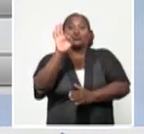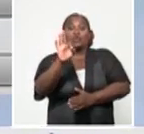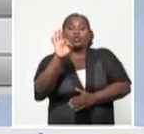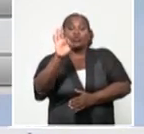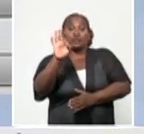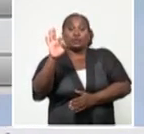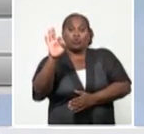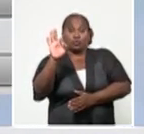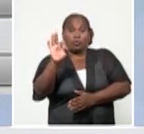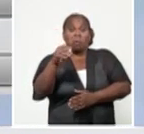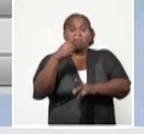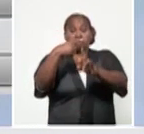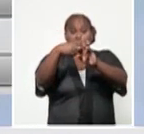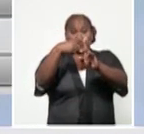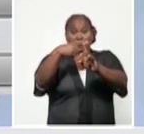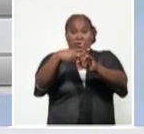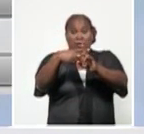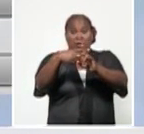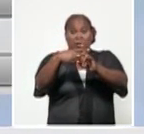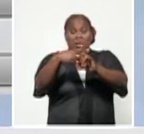293,069, of which